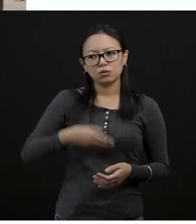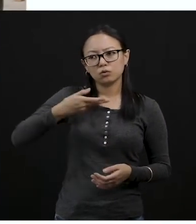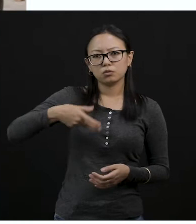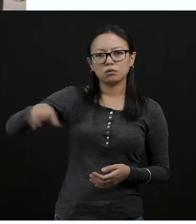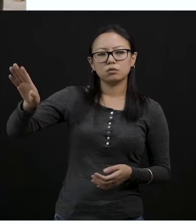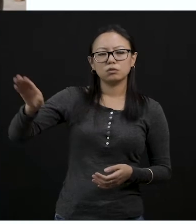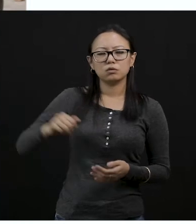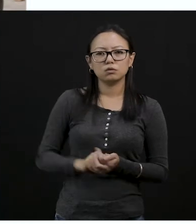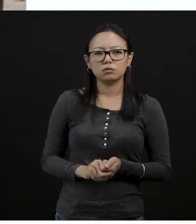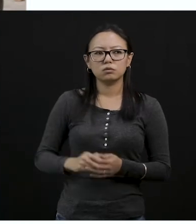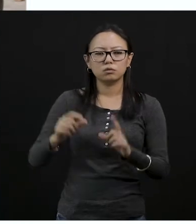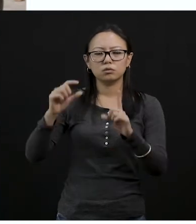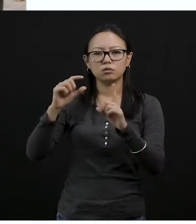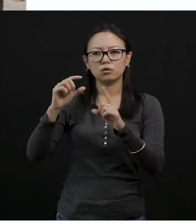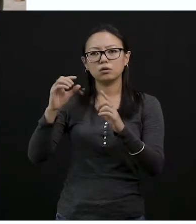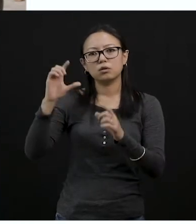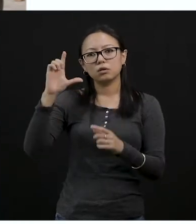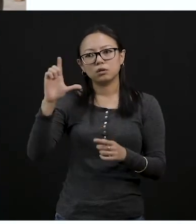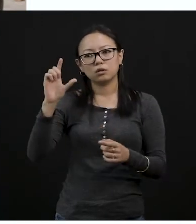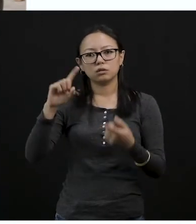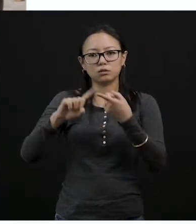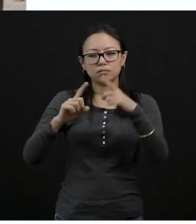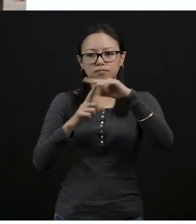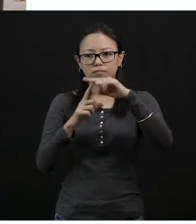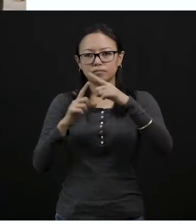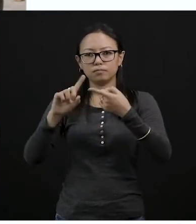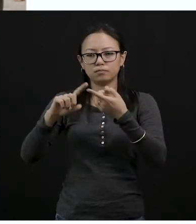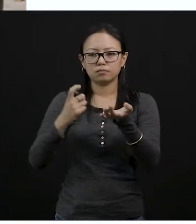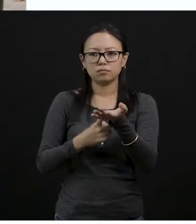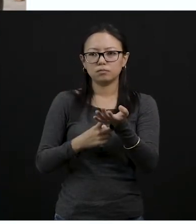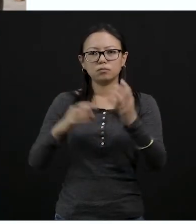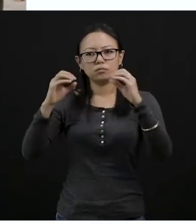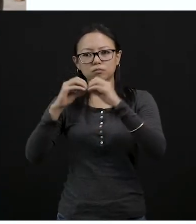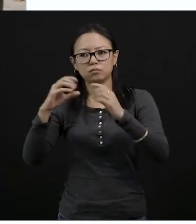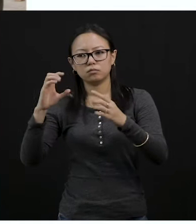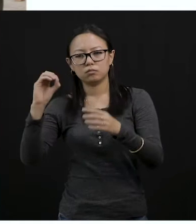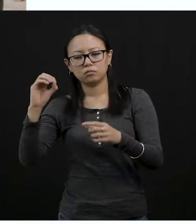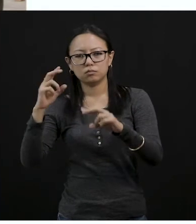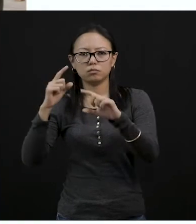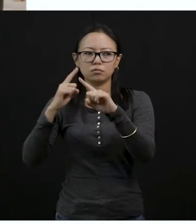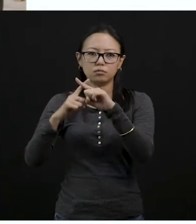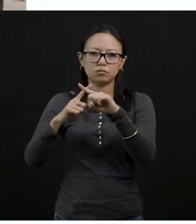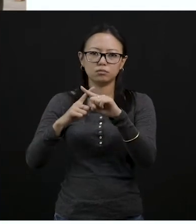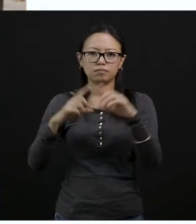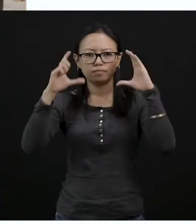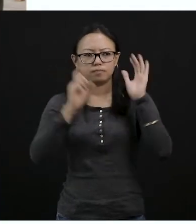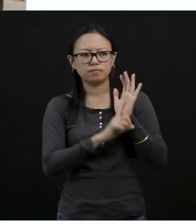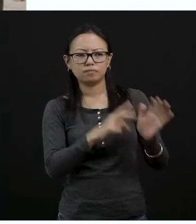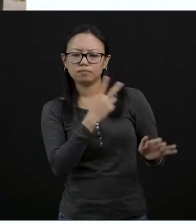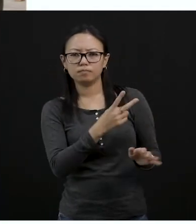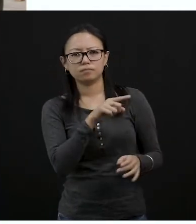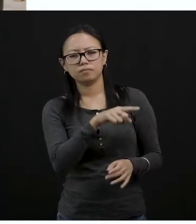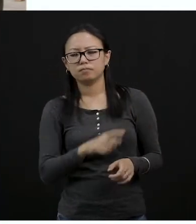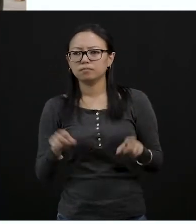and put it in the nearest letter box. All right, you can see the children doing here, right? So you will go out, put it